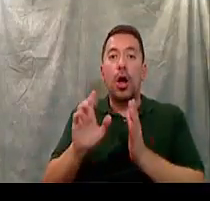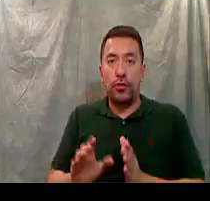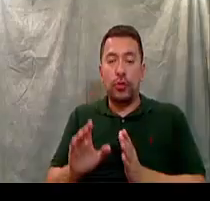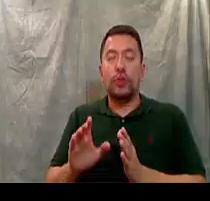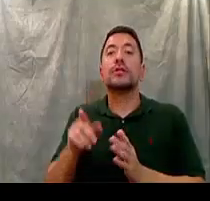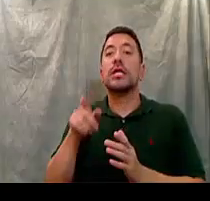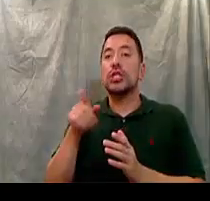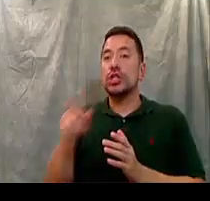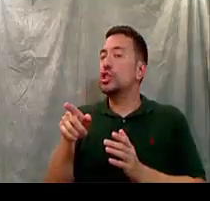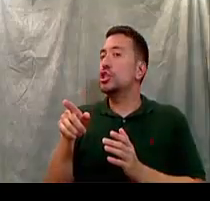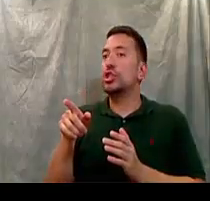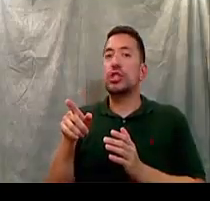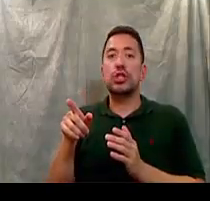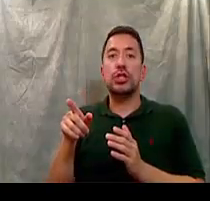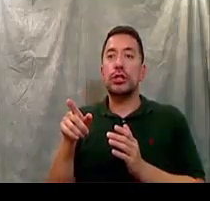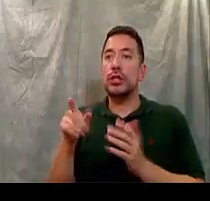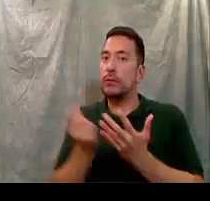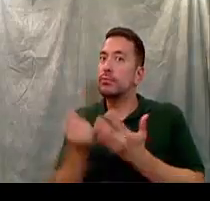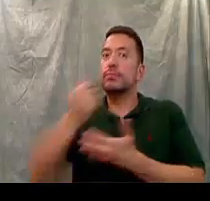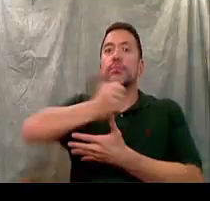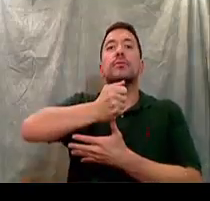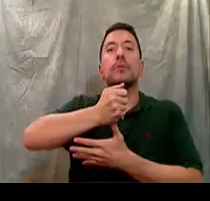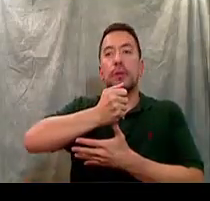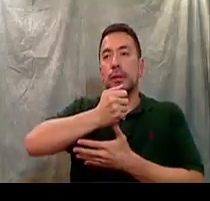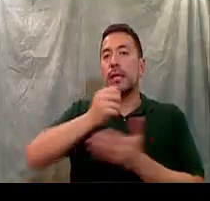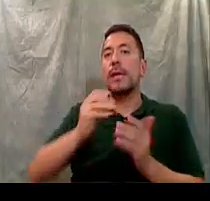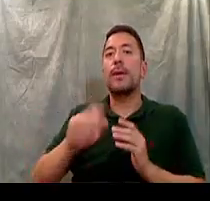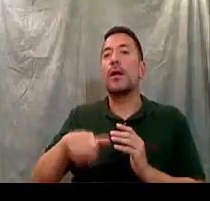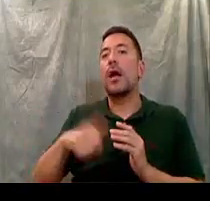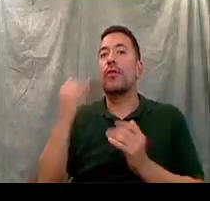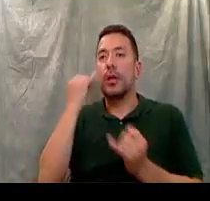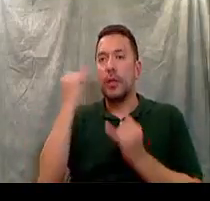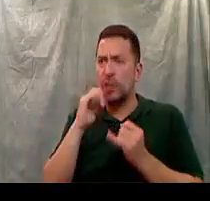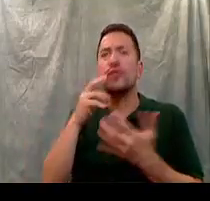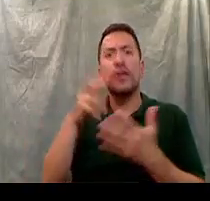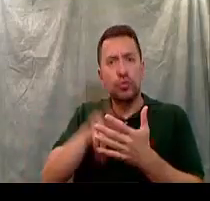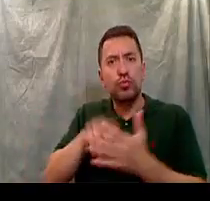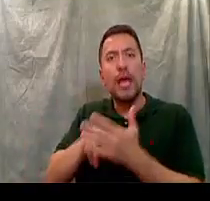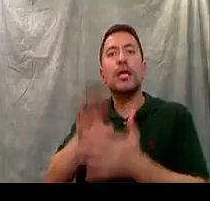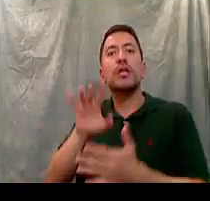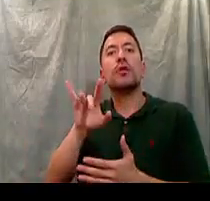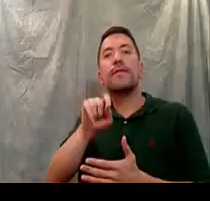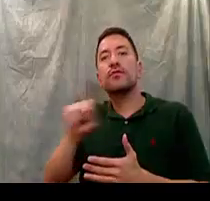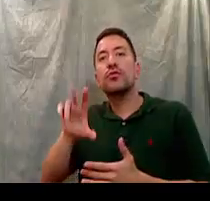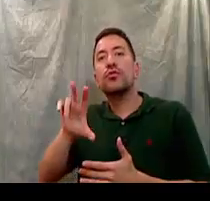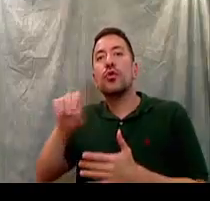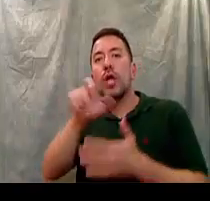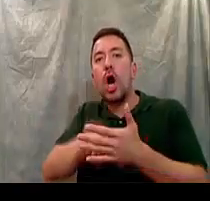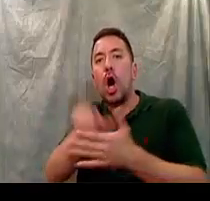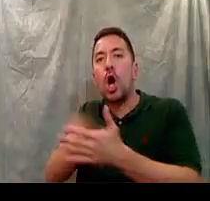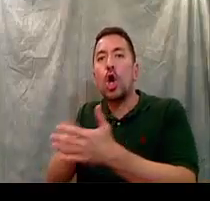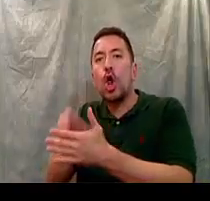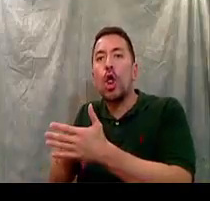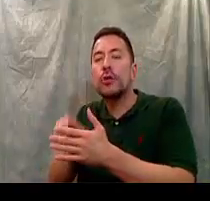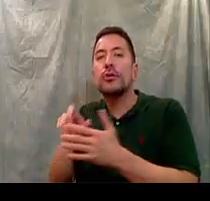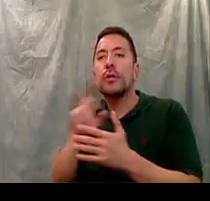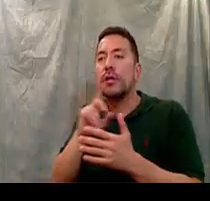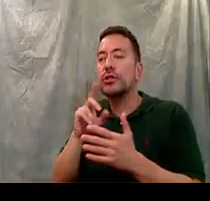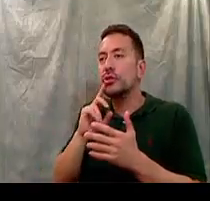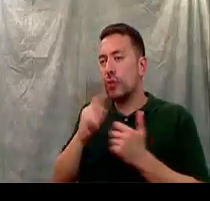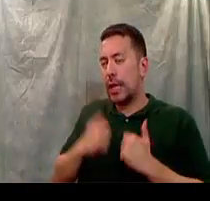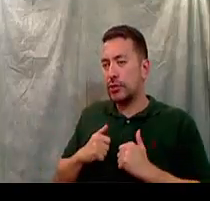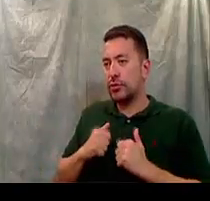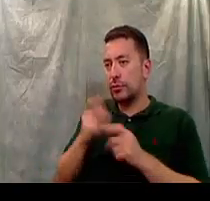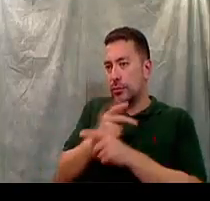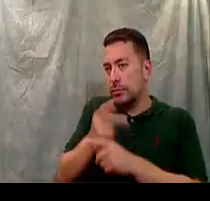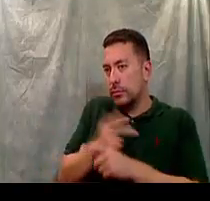right, amongst all the ideas that sort of were generated as she read 25 to 30 articles. She's spending some time fleshing out this idea of